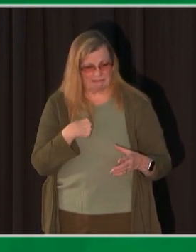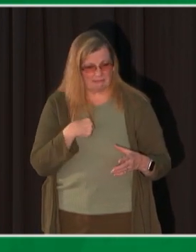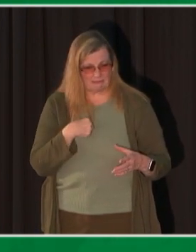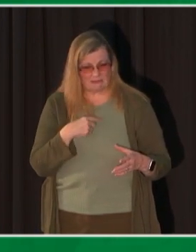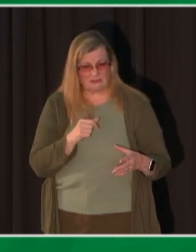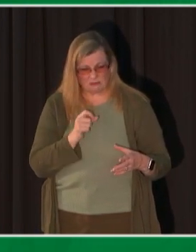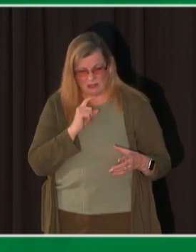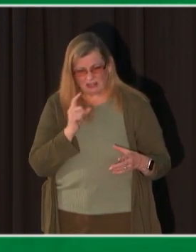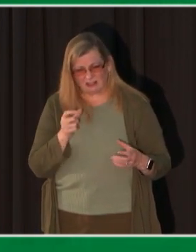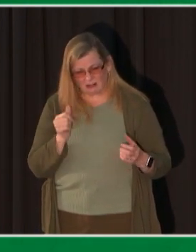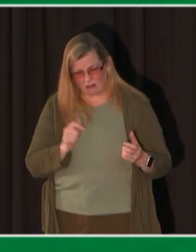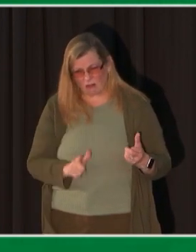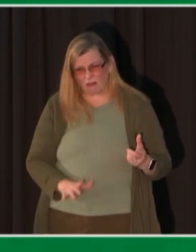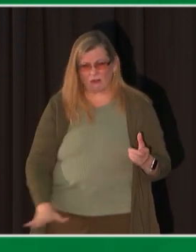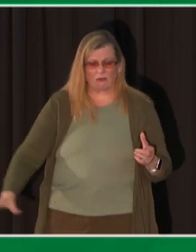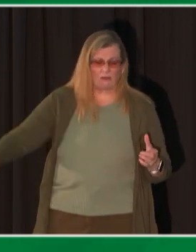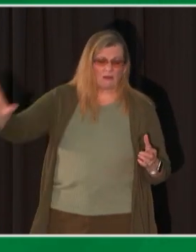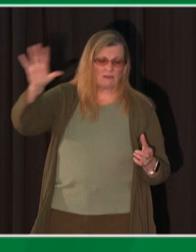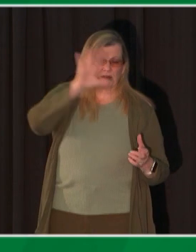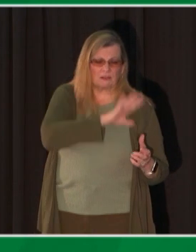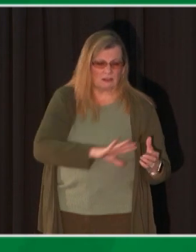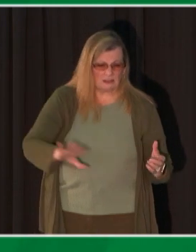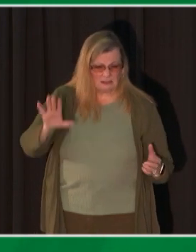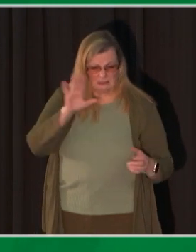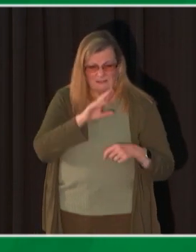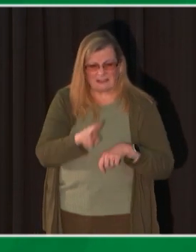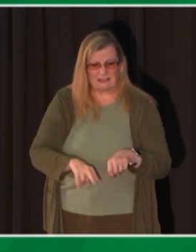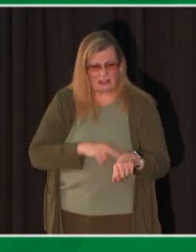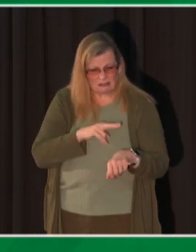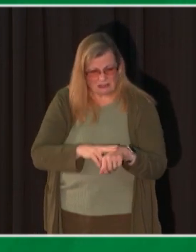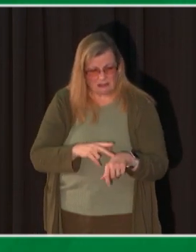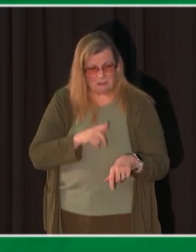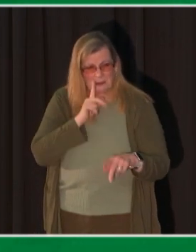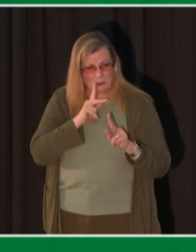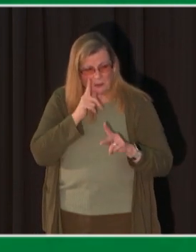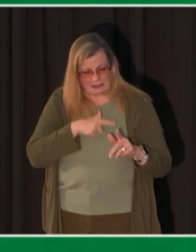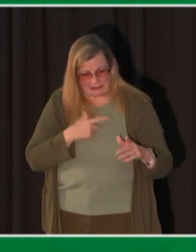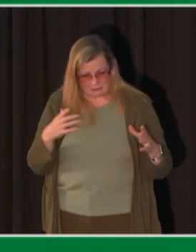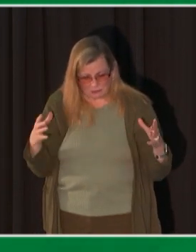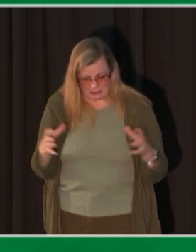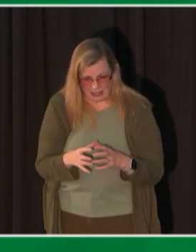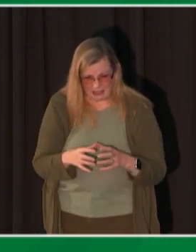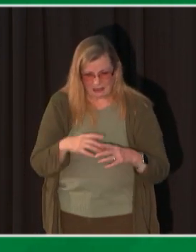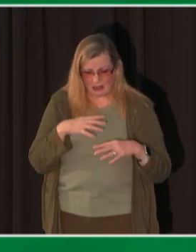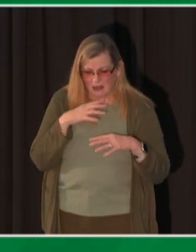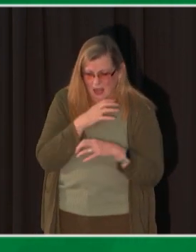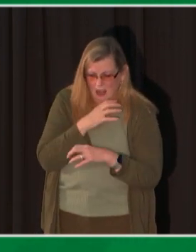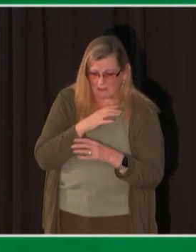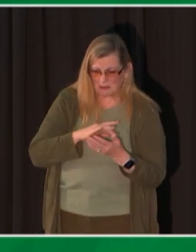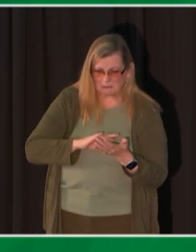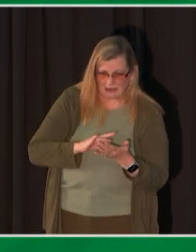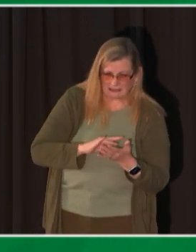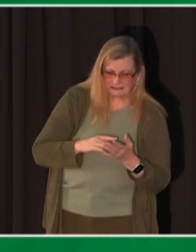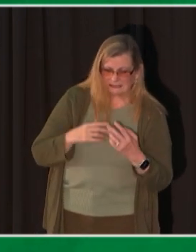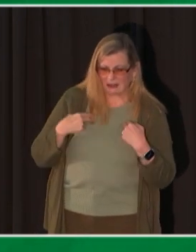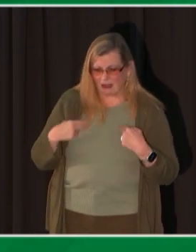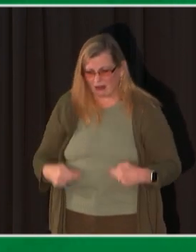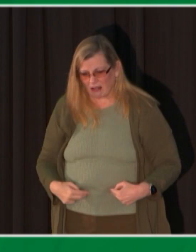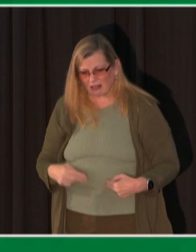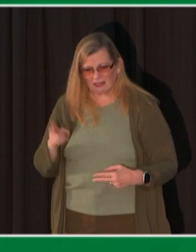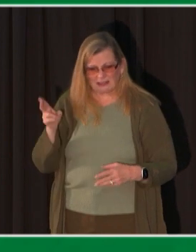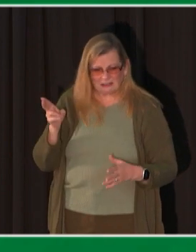in congregate settings and people who have complex medical histories. And some of